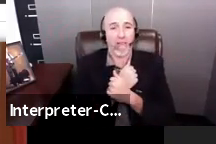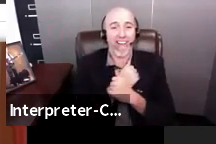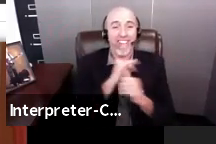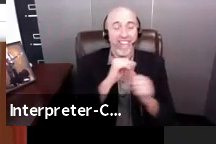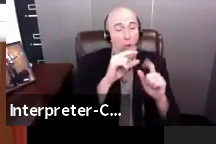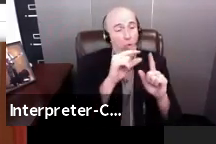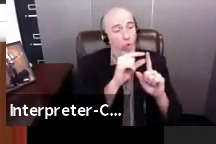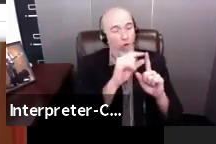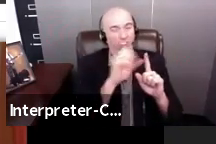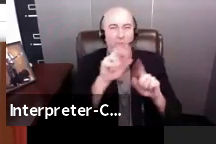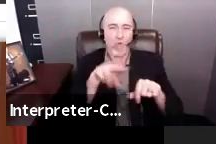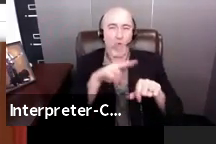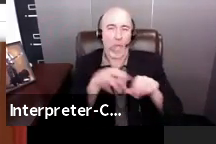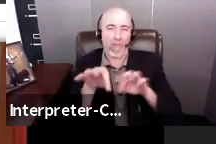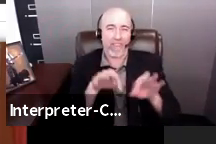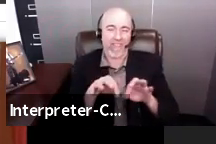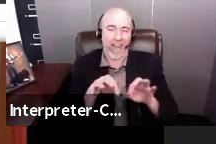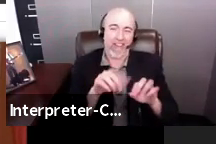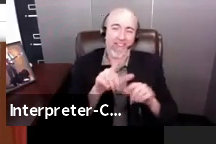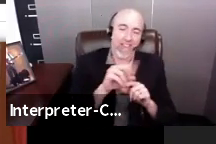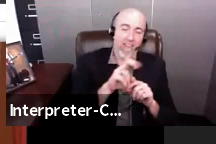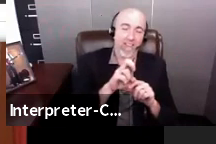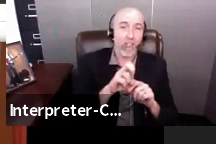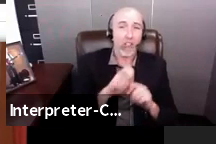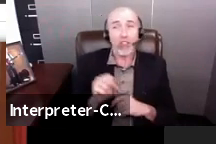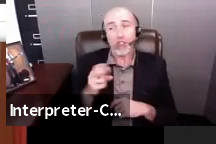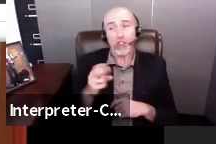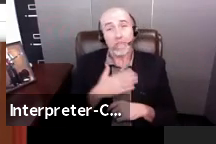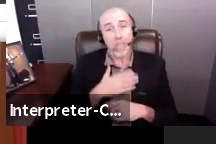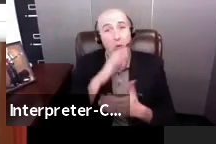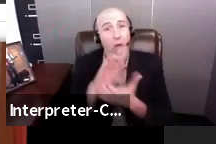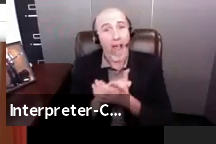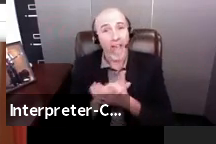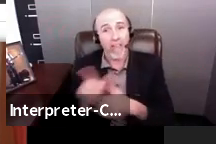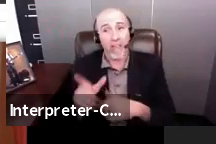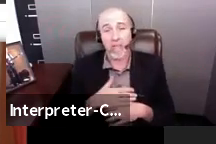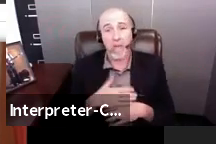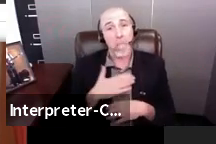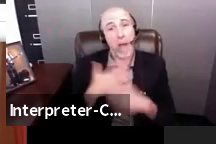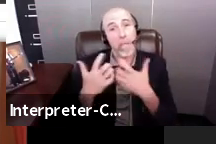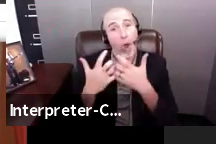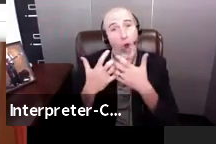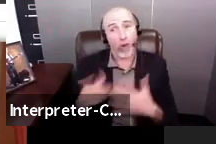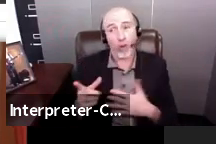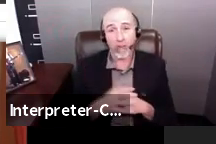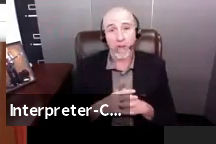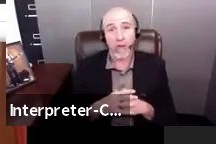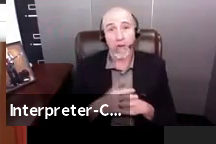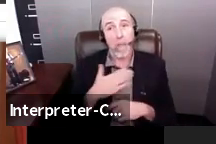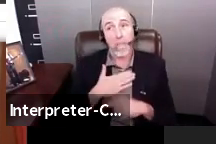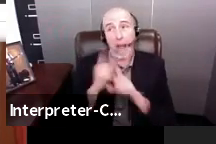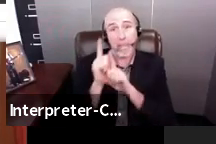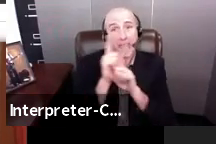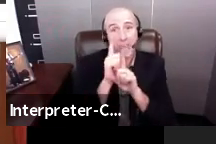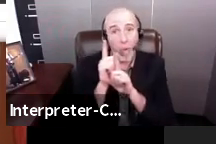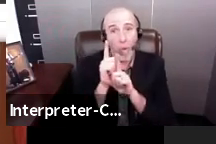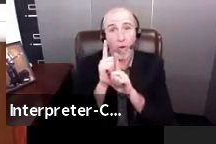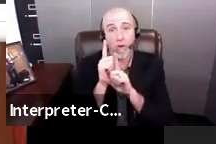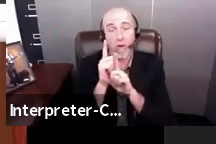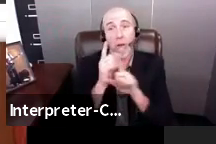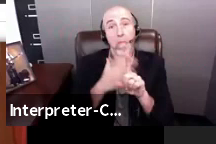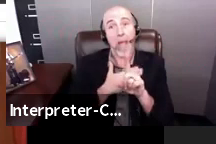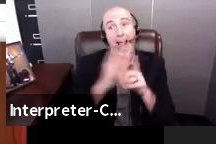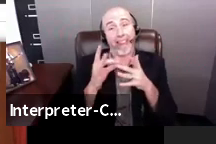normally defined. She is my wife, my partner, my mentor, my